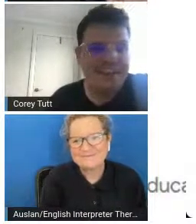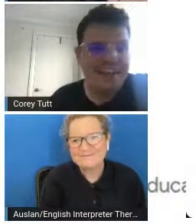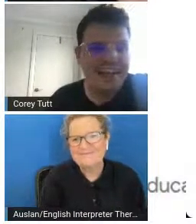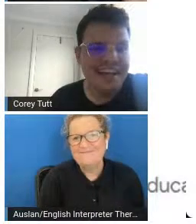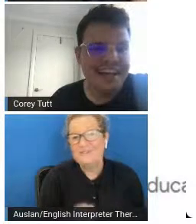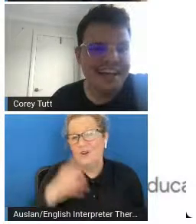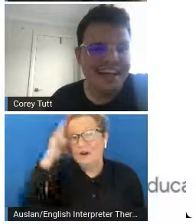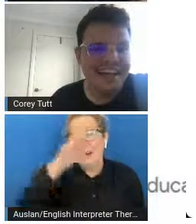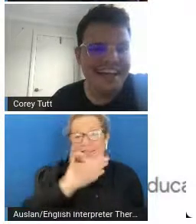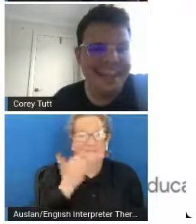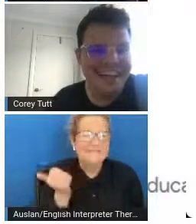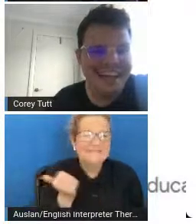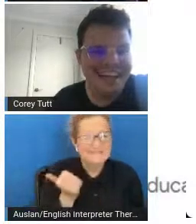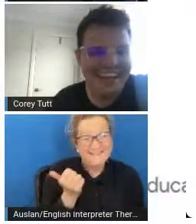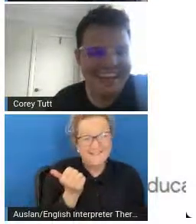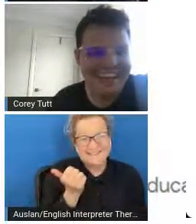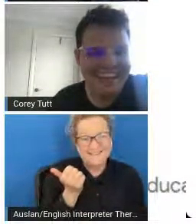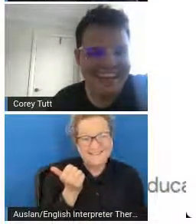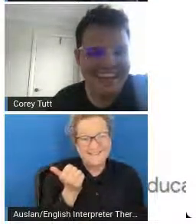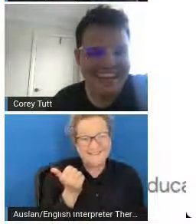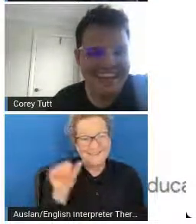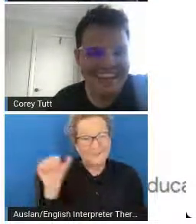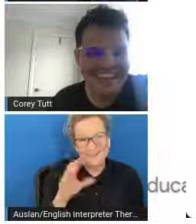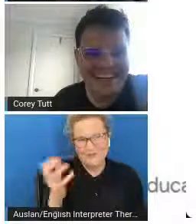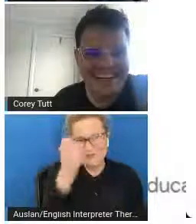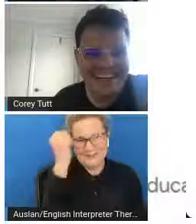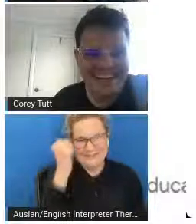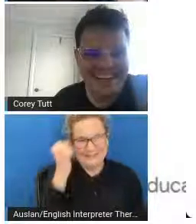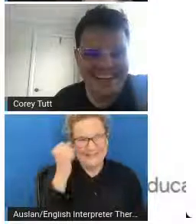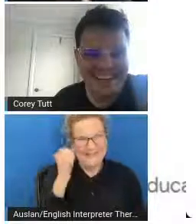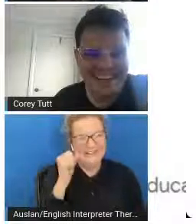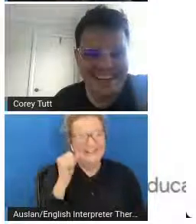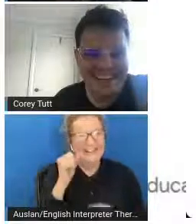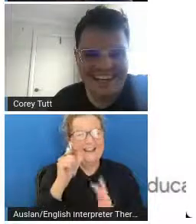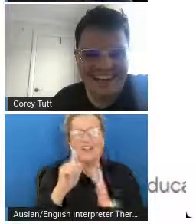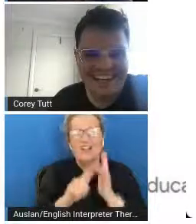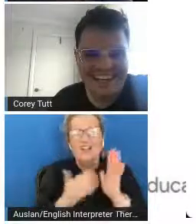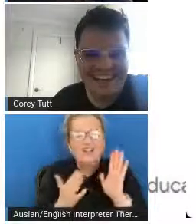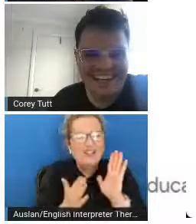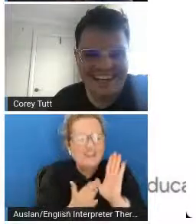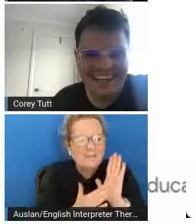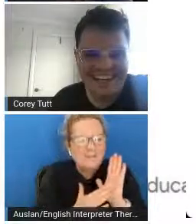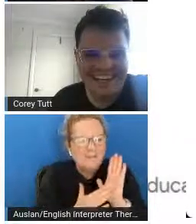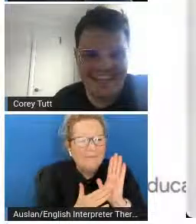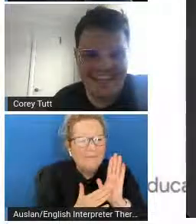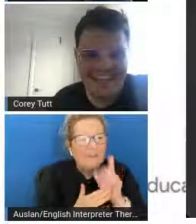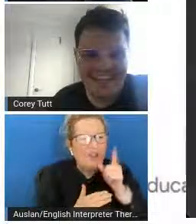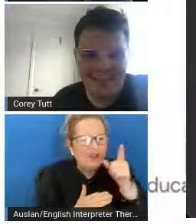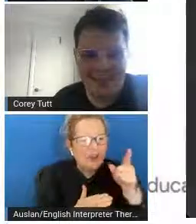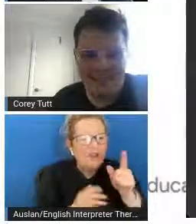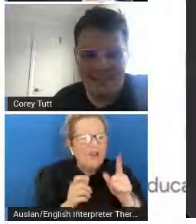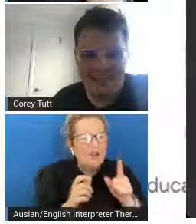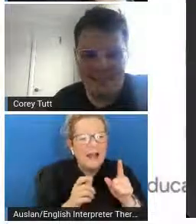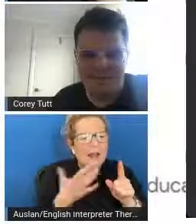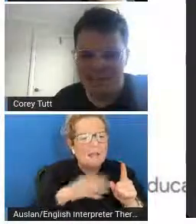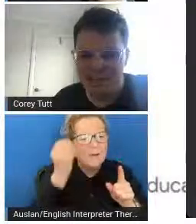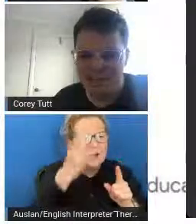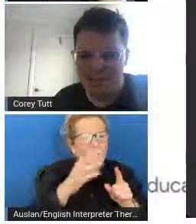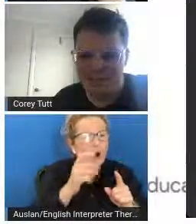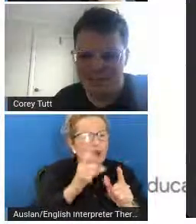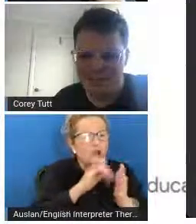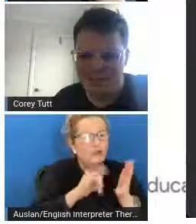alone. Chris, you just continue to do you, and then I just want everybody to feel like they won. I get it. So let's keep doing that.